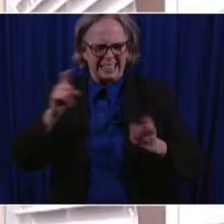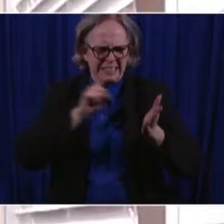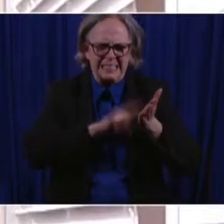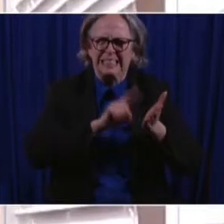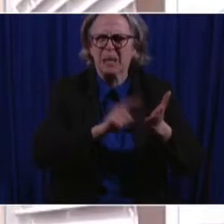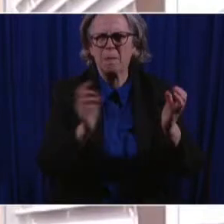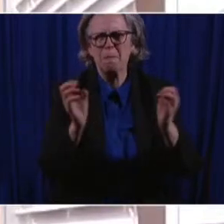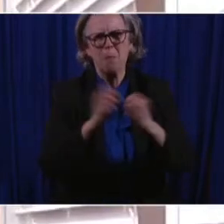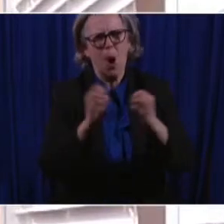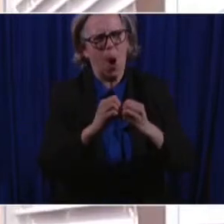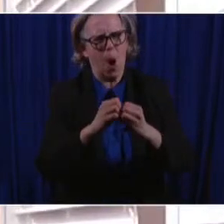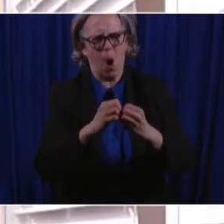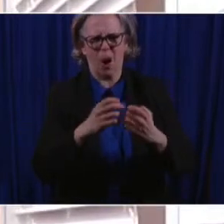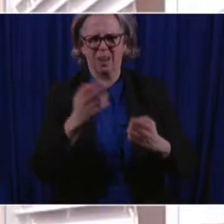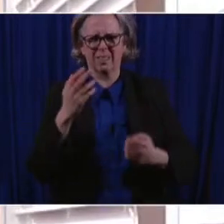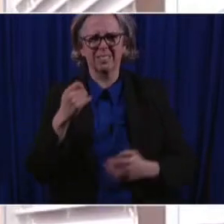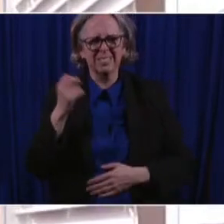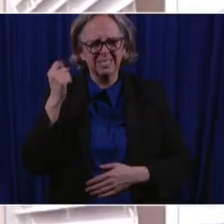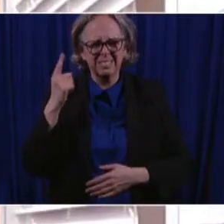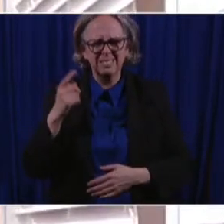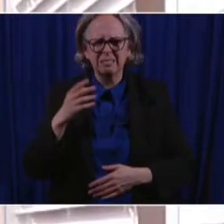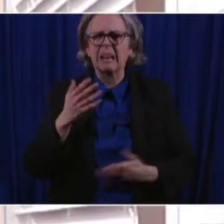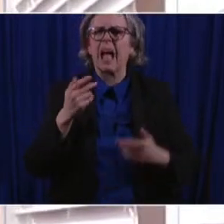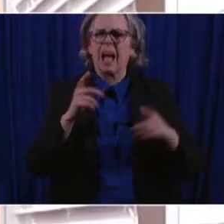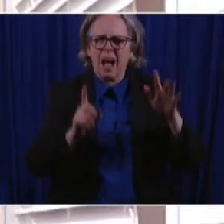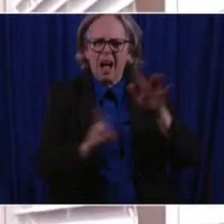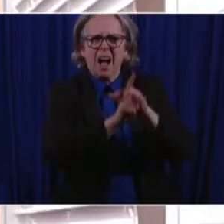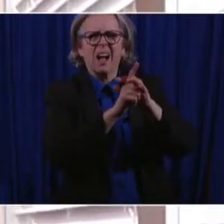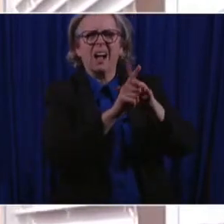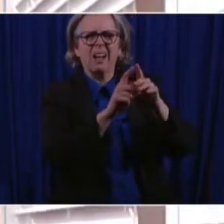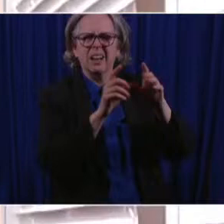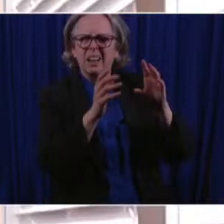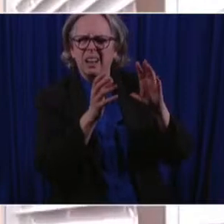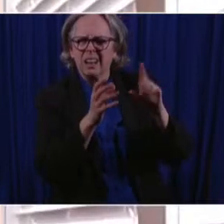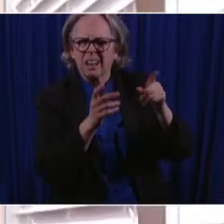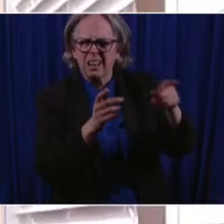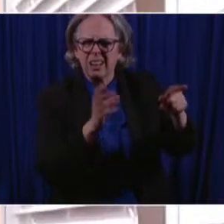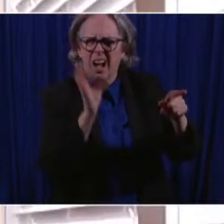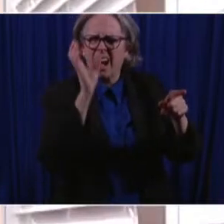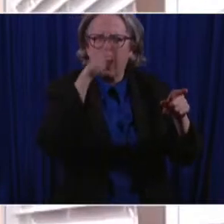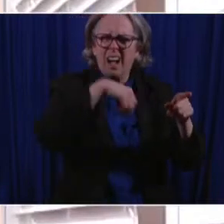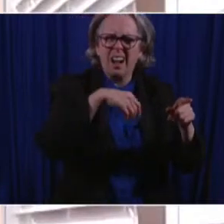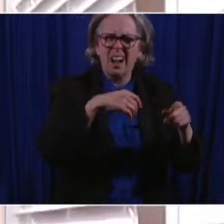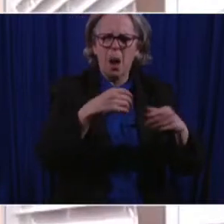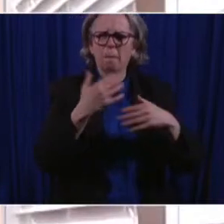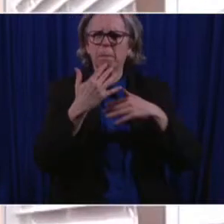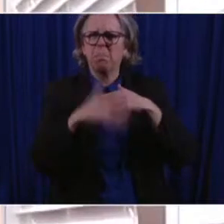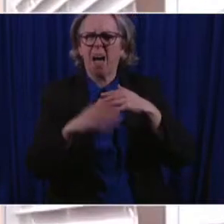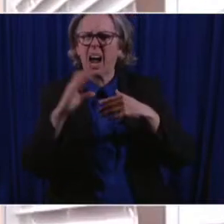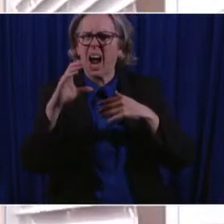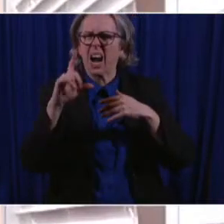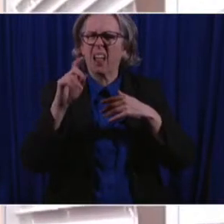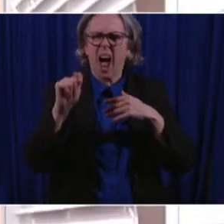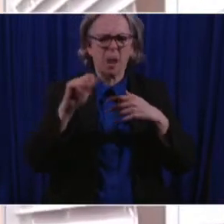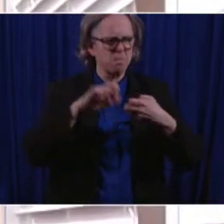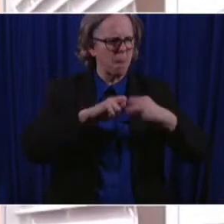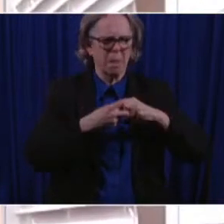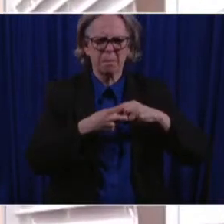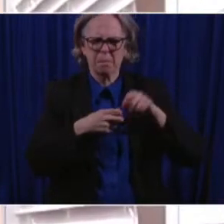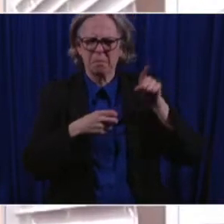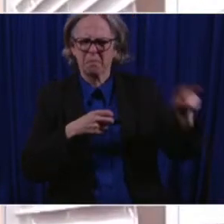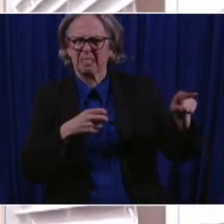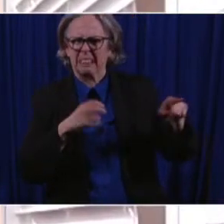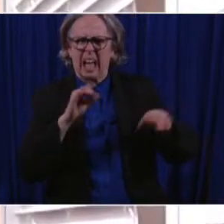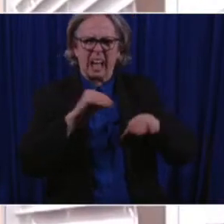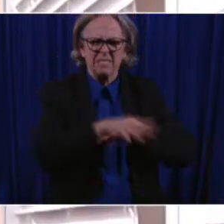of an unusual blood clotting condition in 6 people in the United States following the reception of the Johnson &